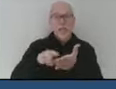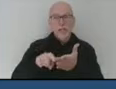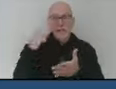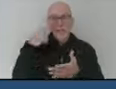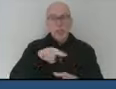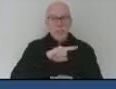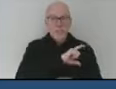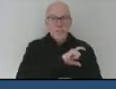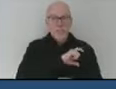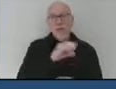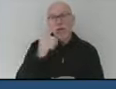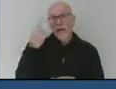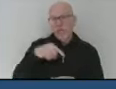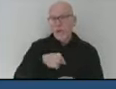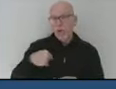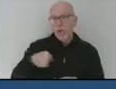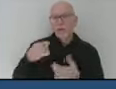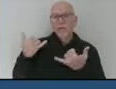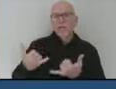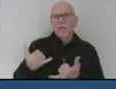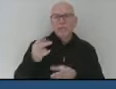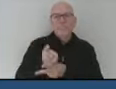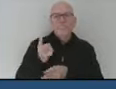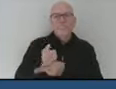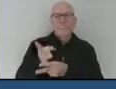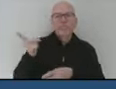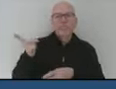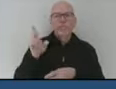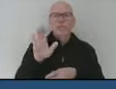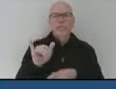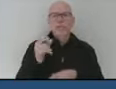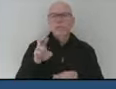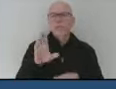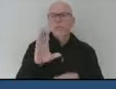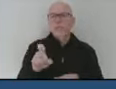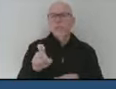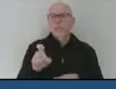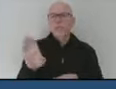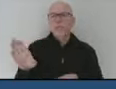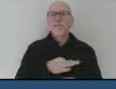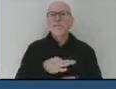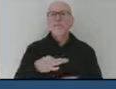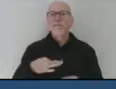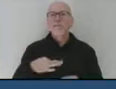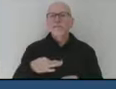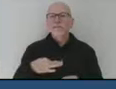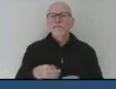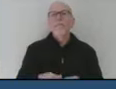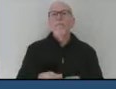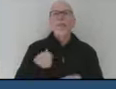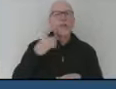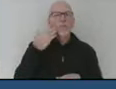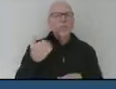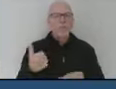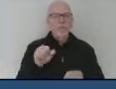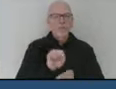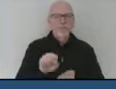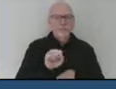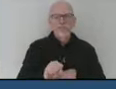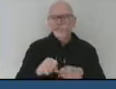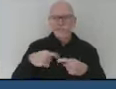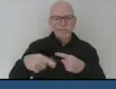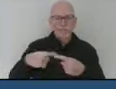and for us for that matter, is being handled directly by Dr. Box's staff. And I know they've been working around the clock to